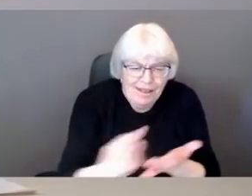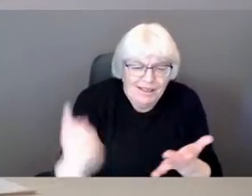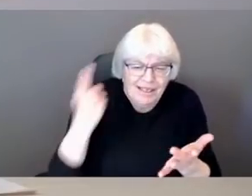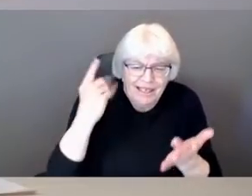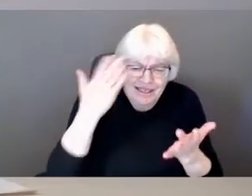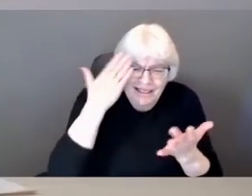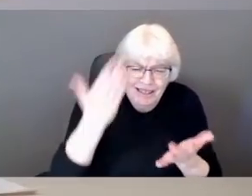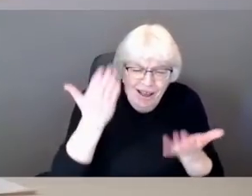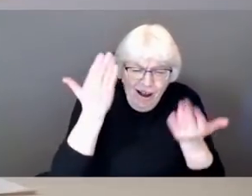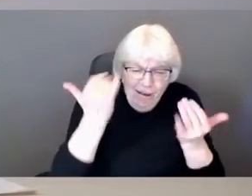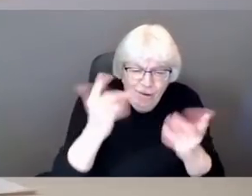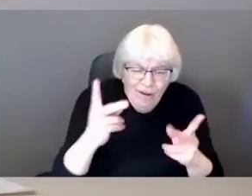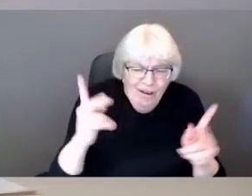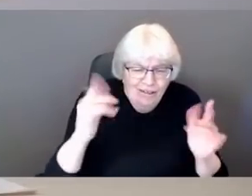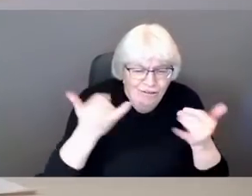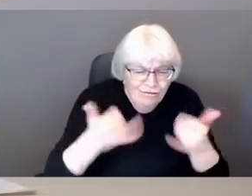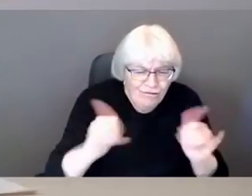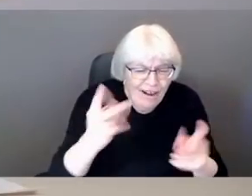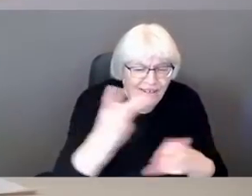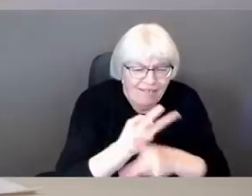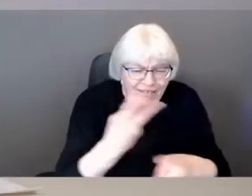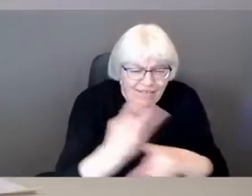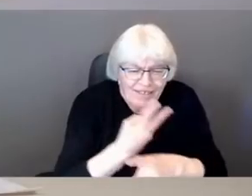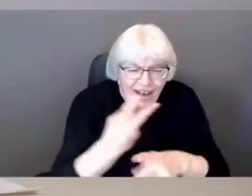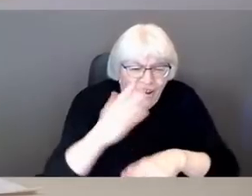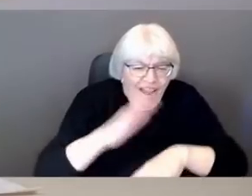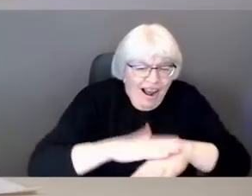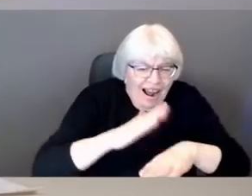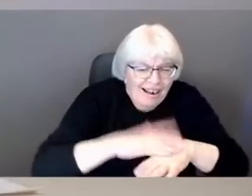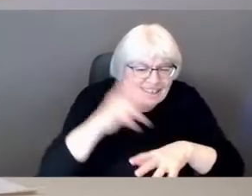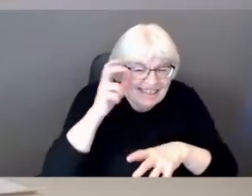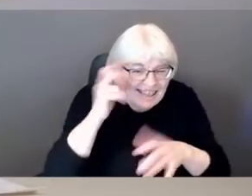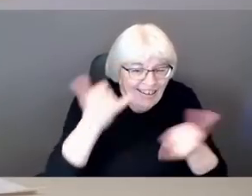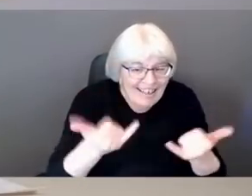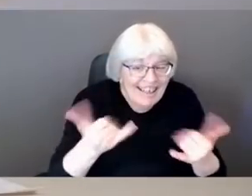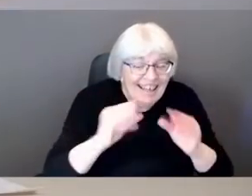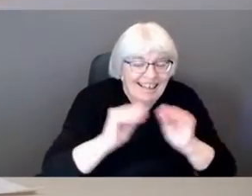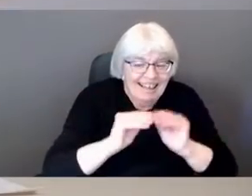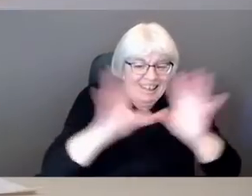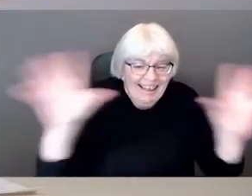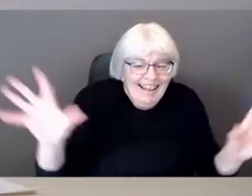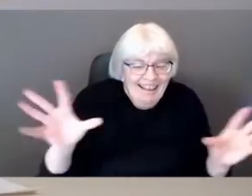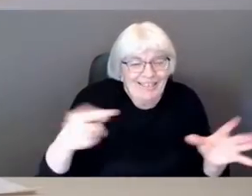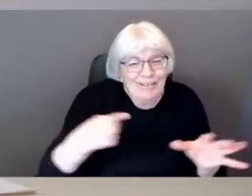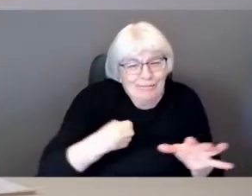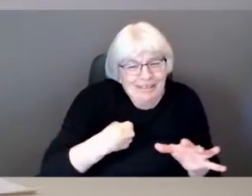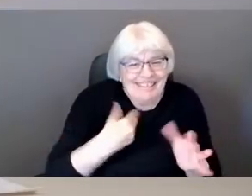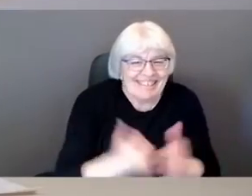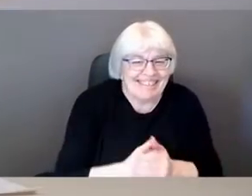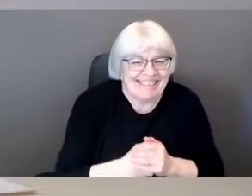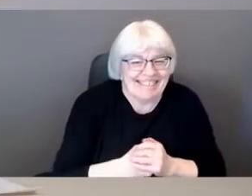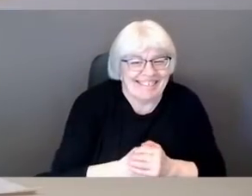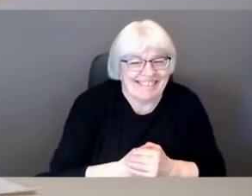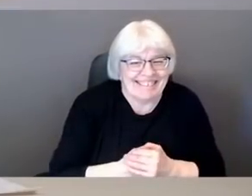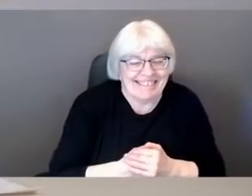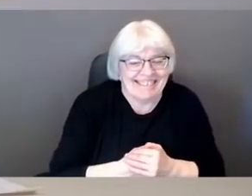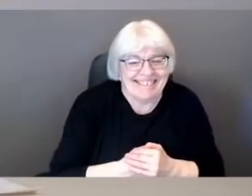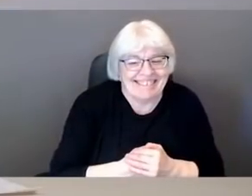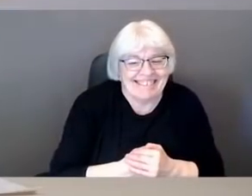Brian. You sound clear to me, if that's helpful. Okay, thank you.